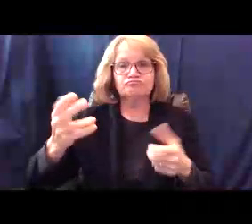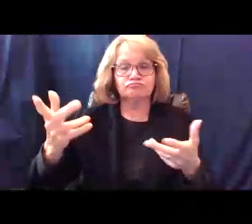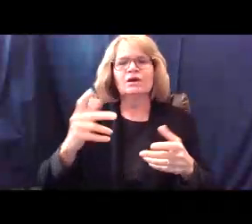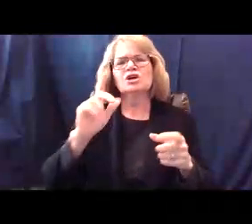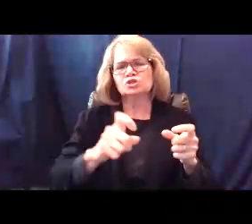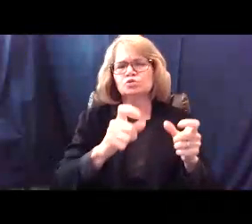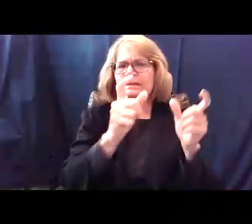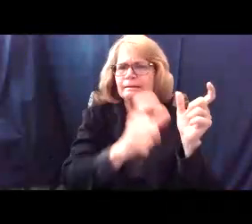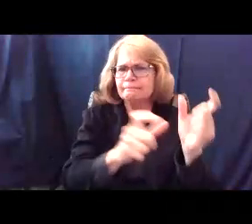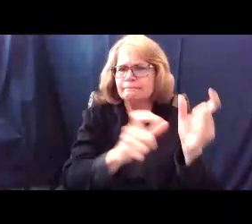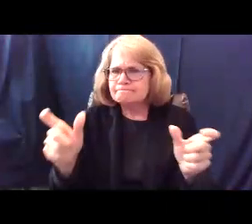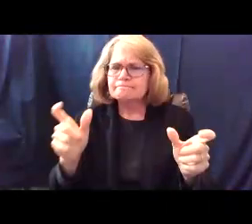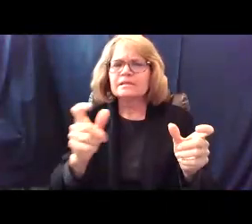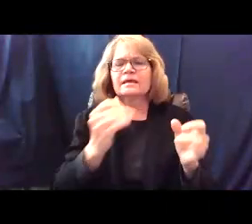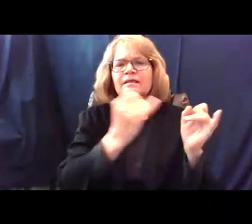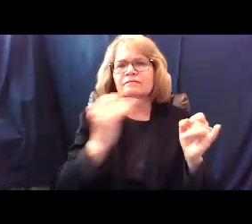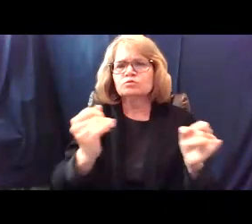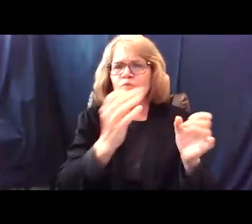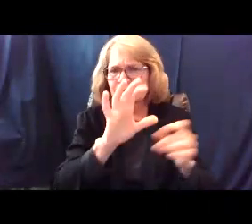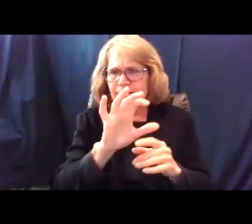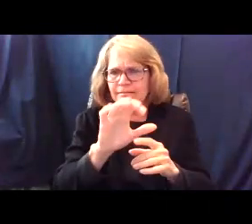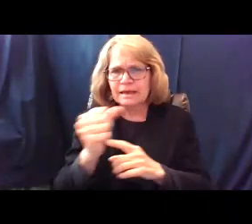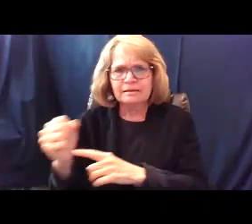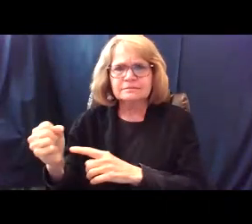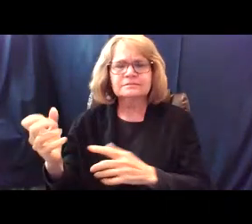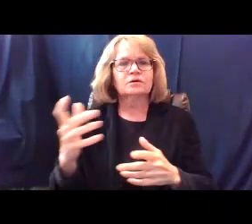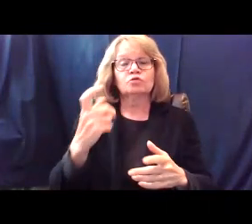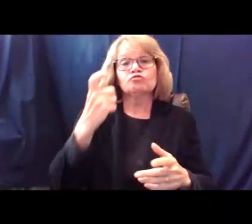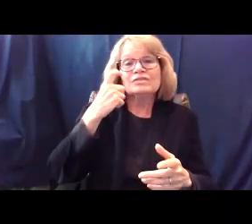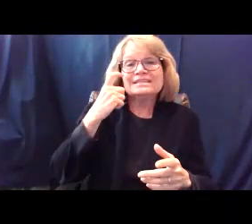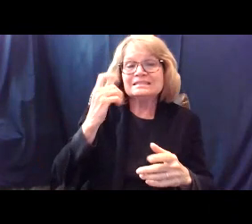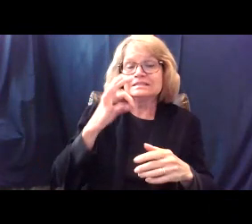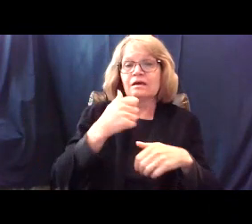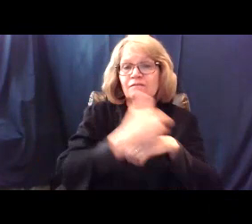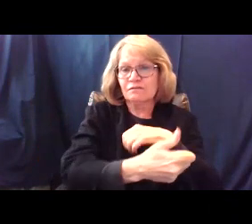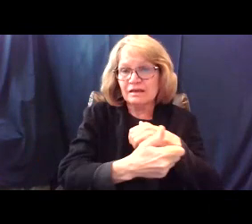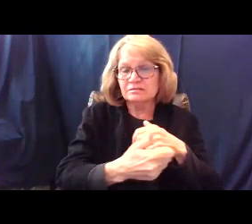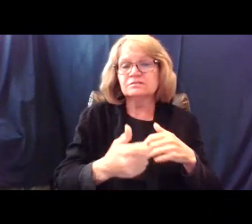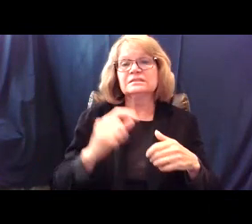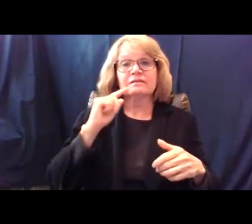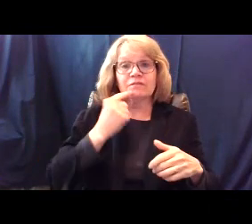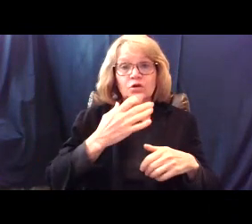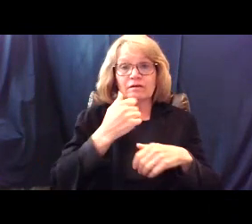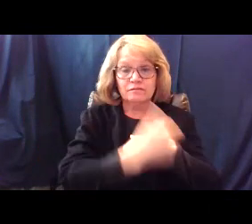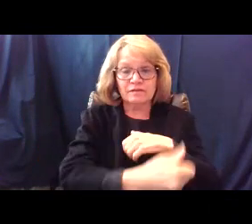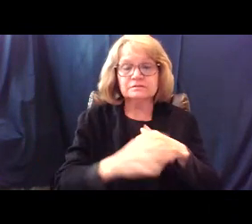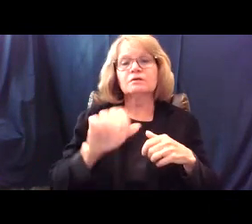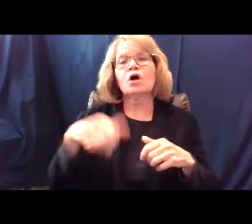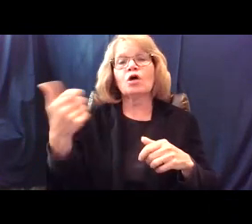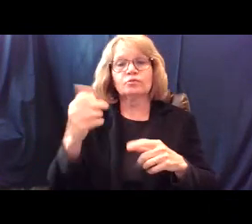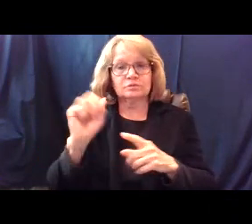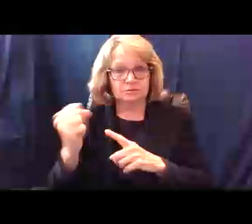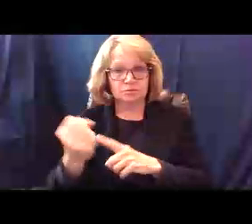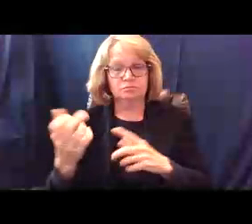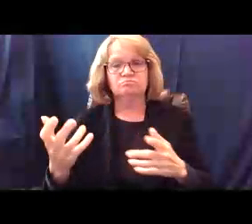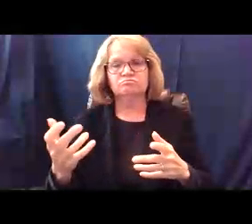which includes the recency of the offense, severity of the offense, and mitigating circumstances. And